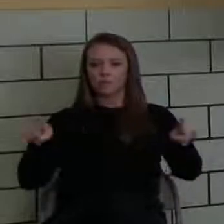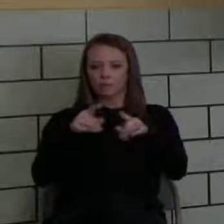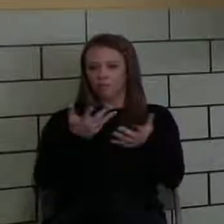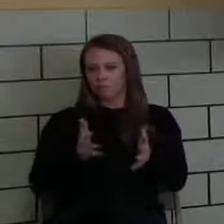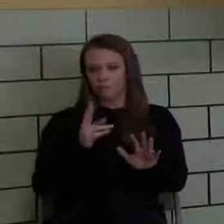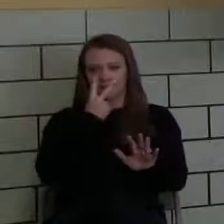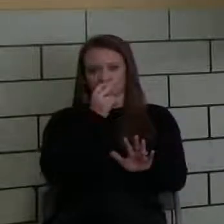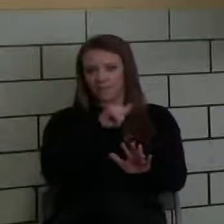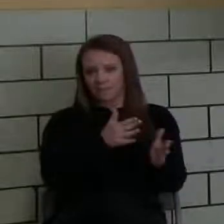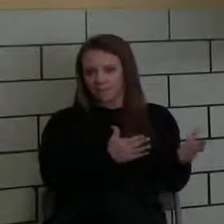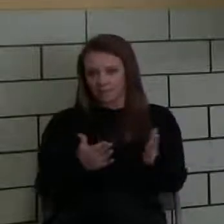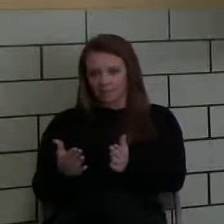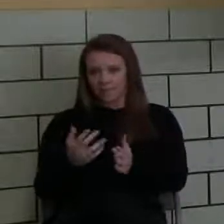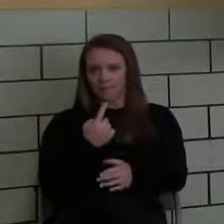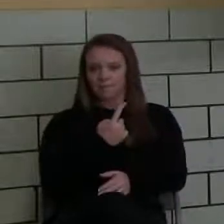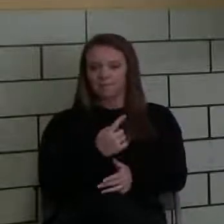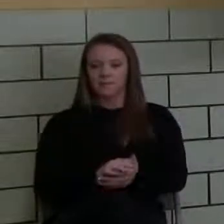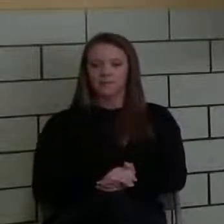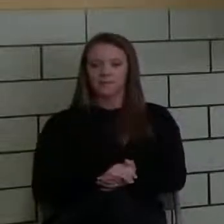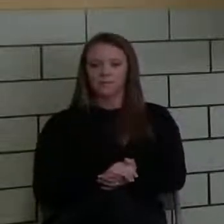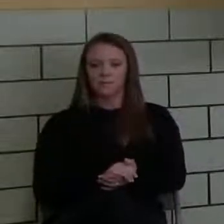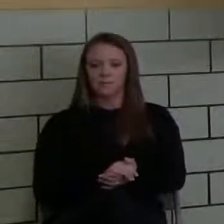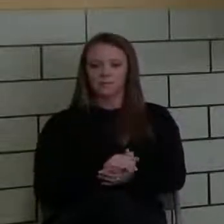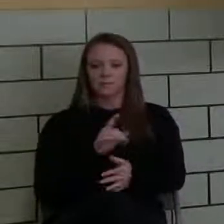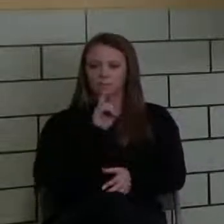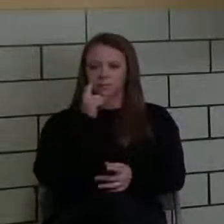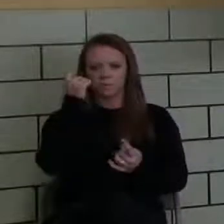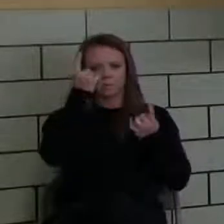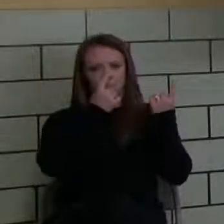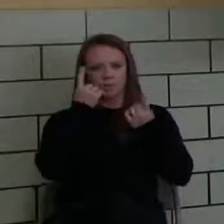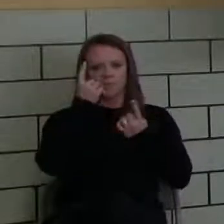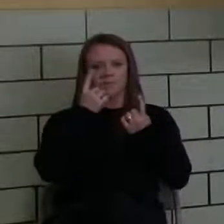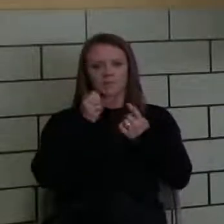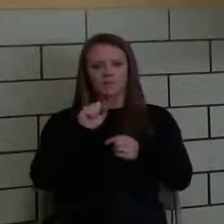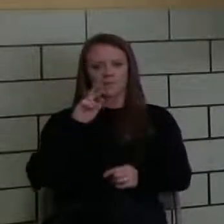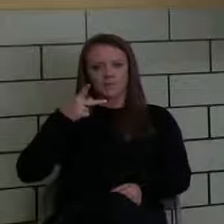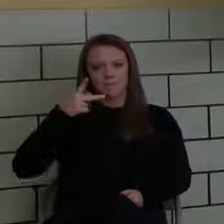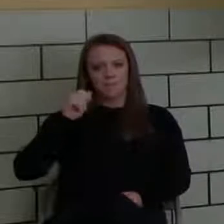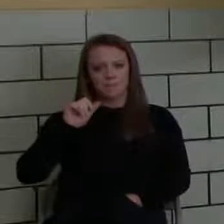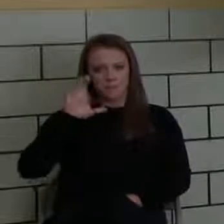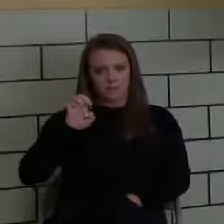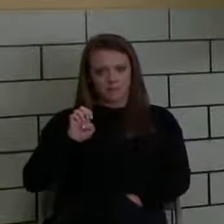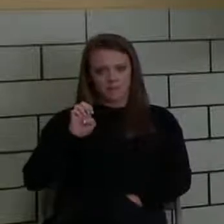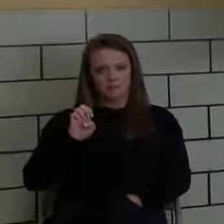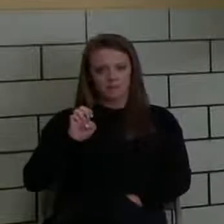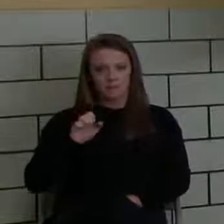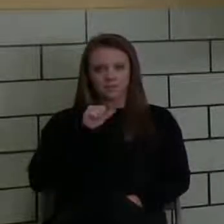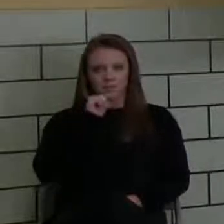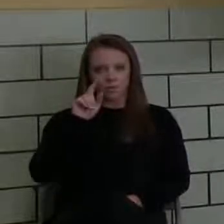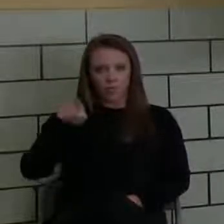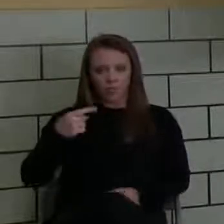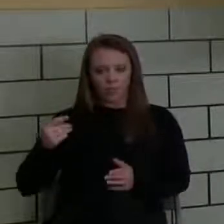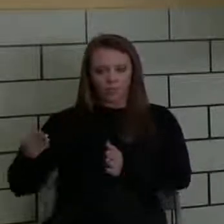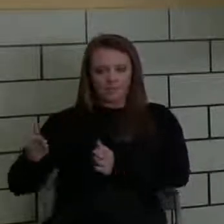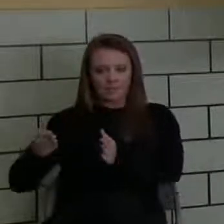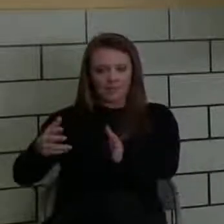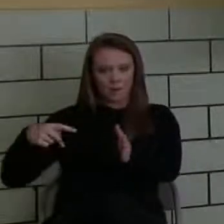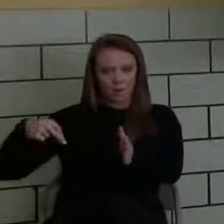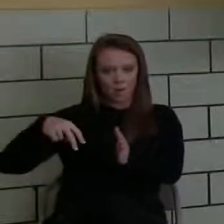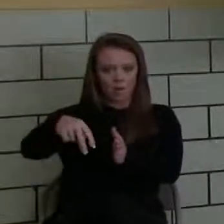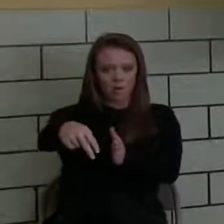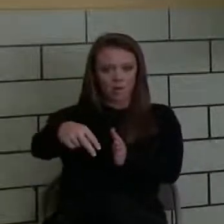before, but we're really thinking about space, not only the sort of the curb alignment where things are bumping out and improving